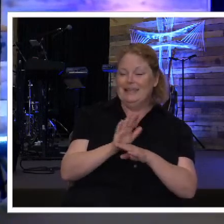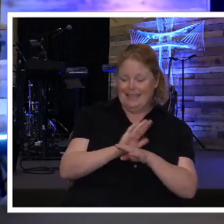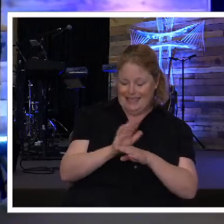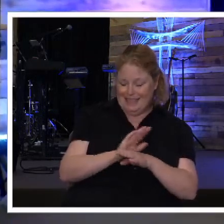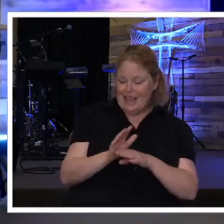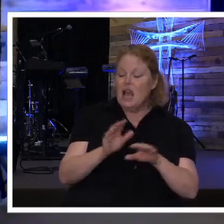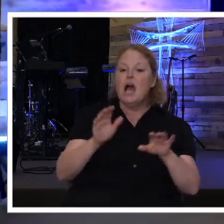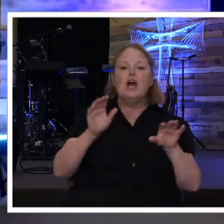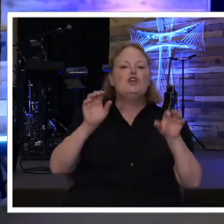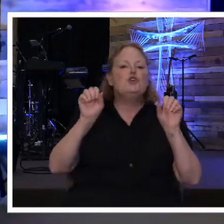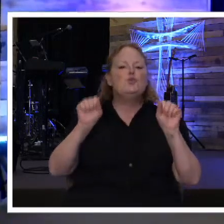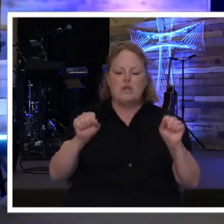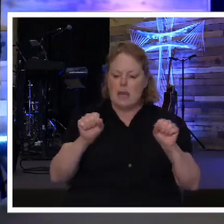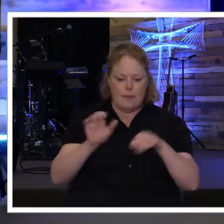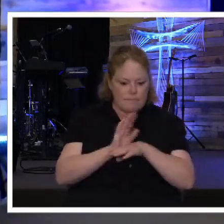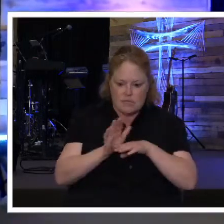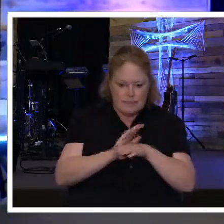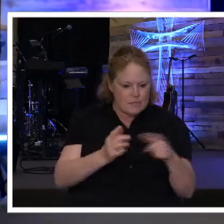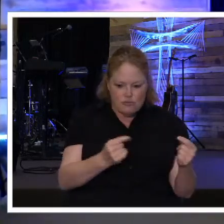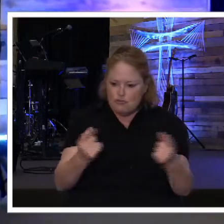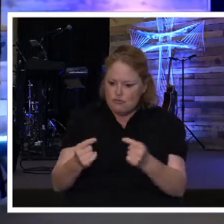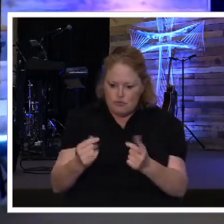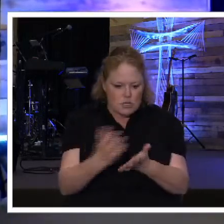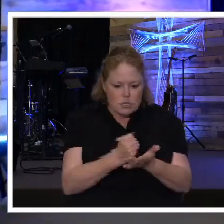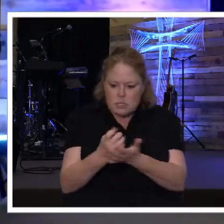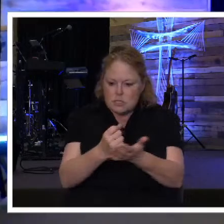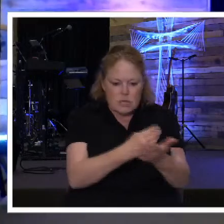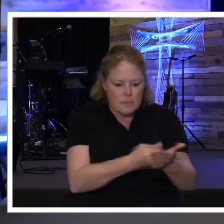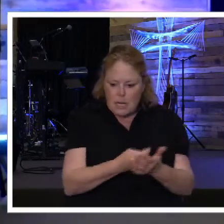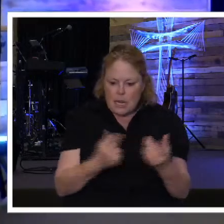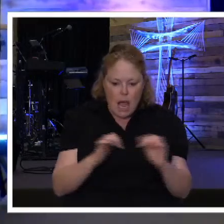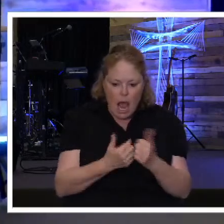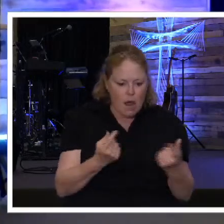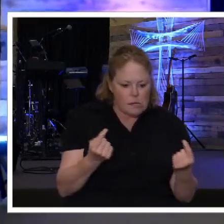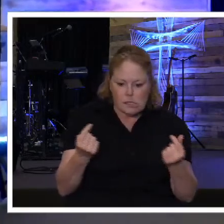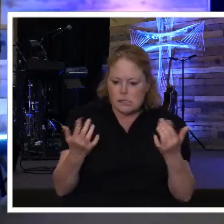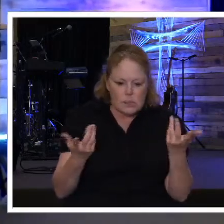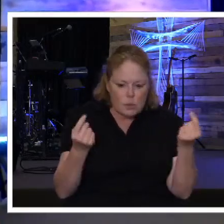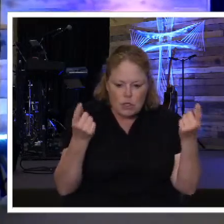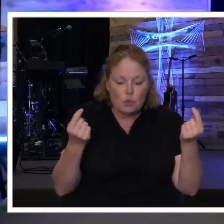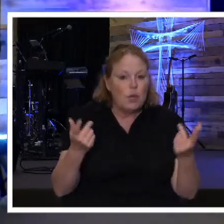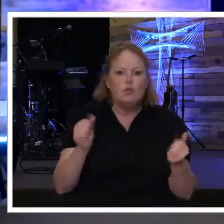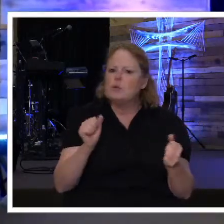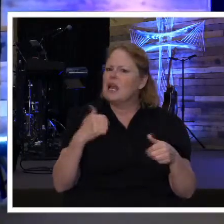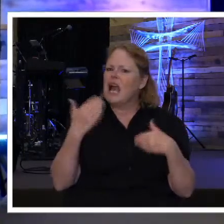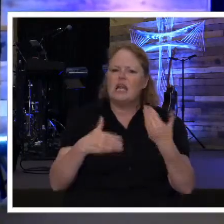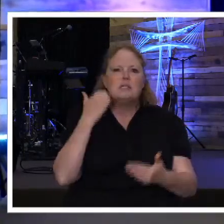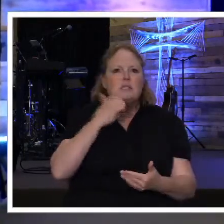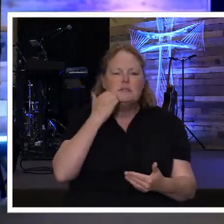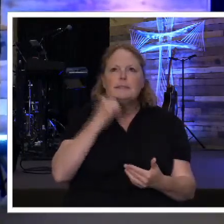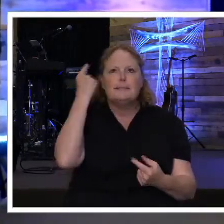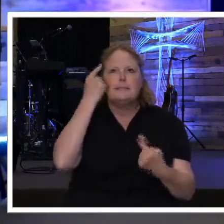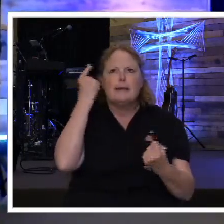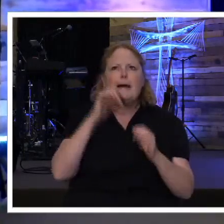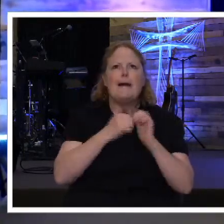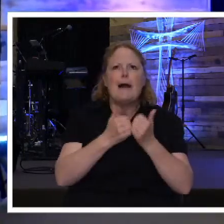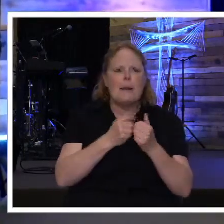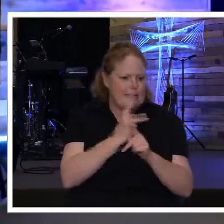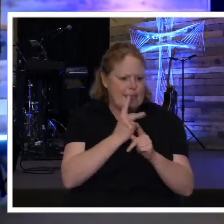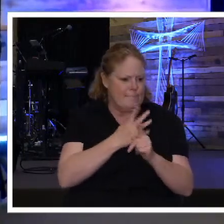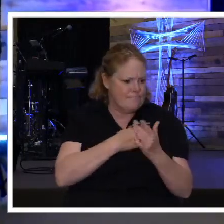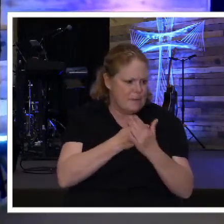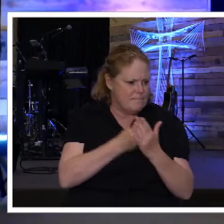can be frantically busy trying to make money. You can be frantically busy trying to sustain